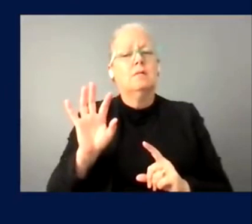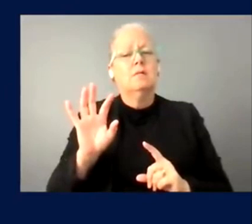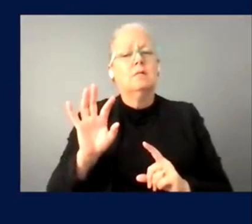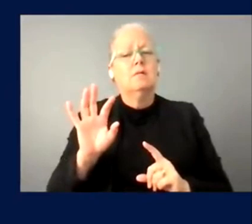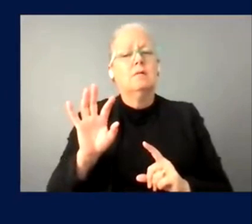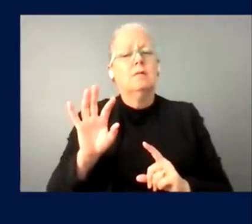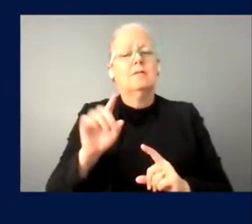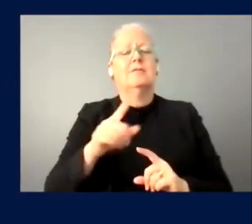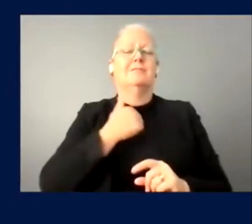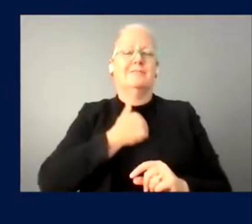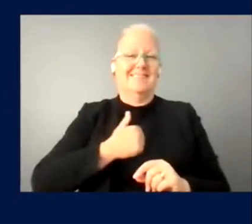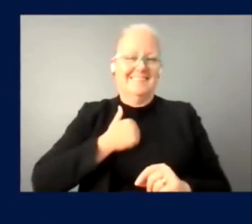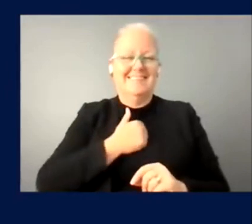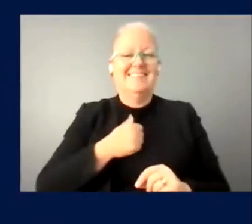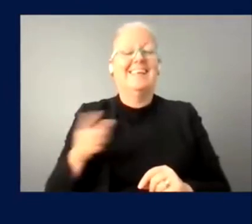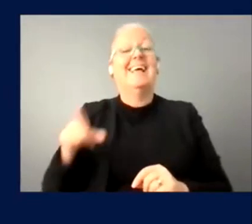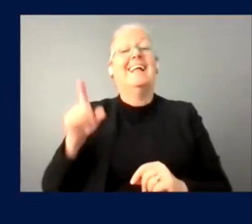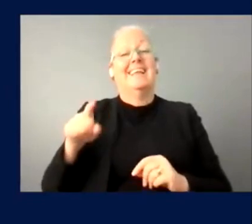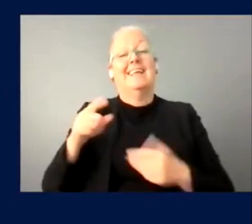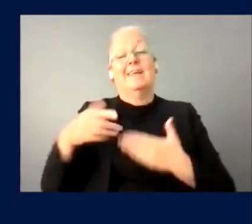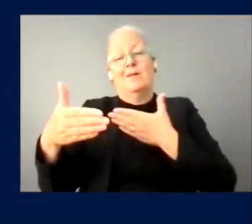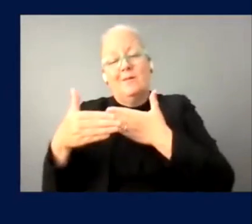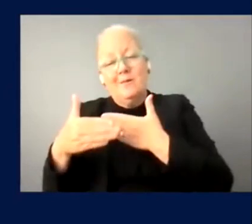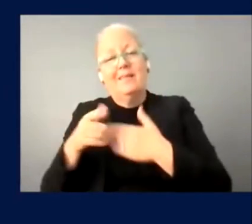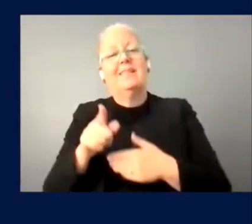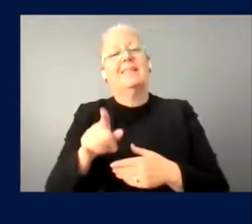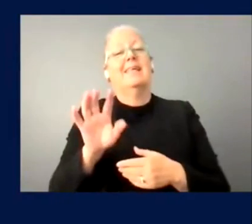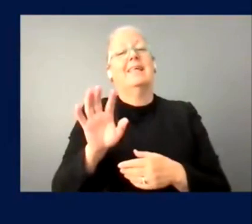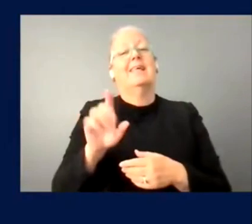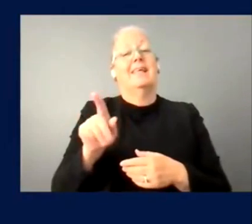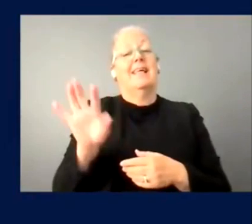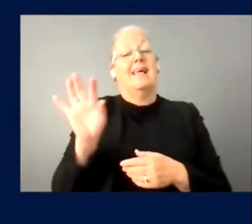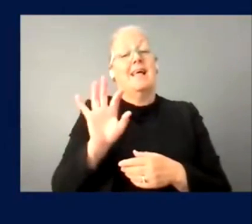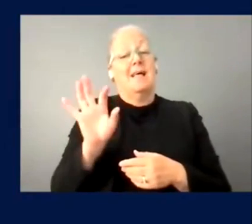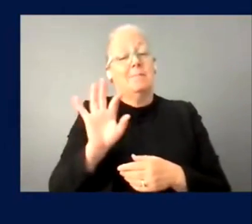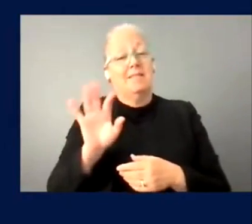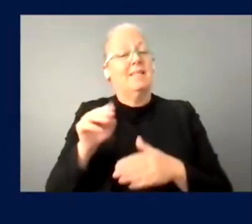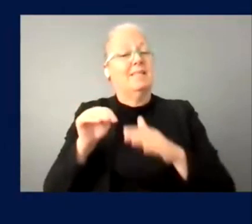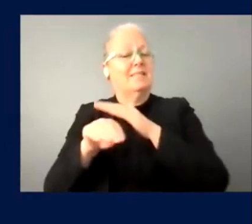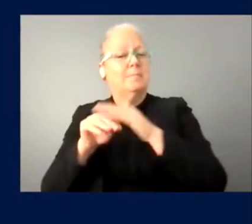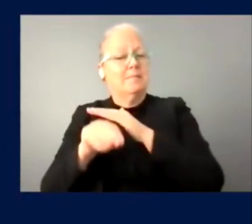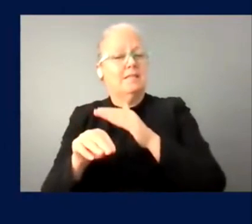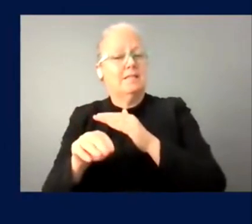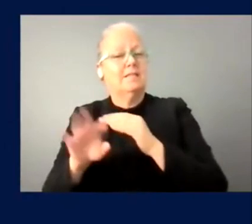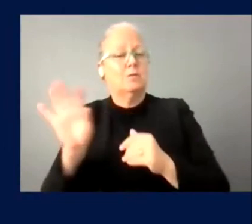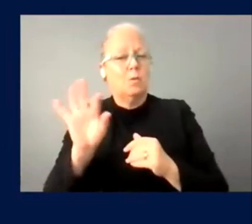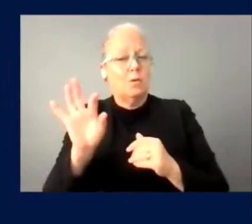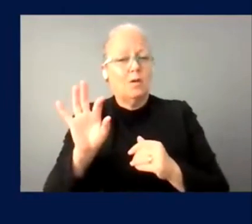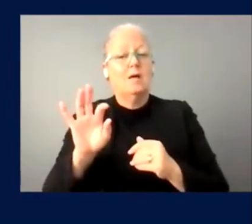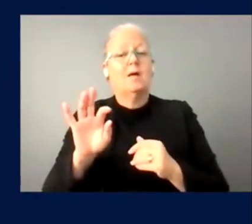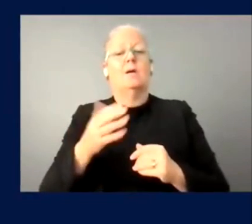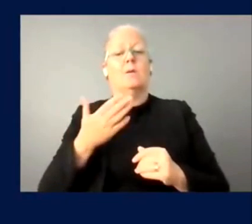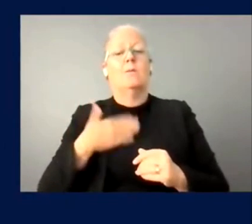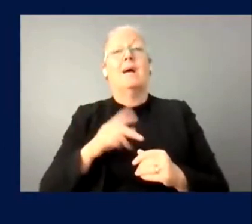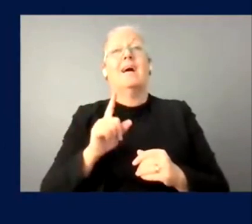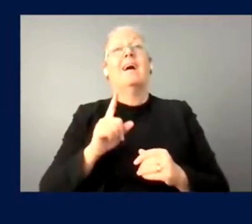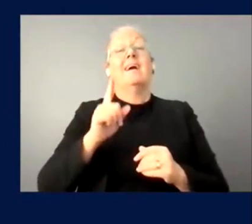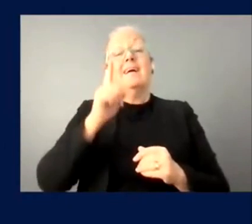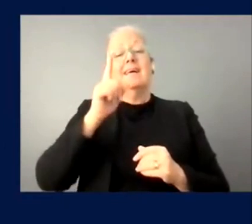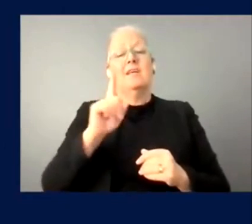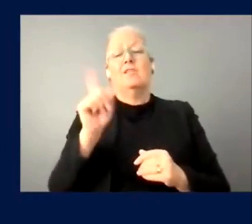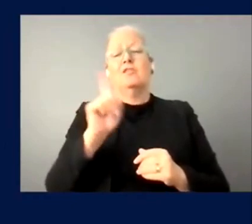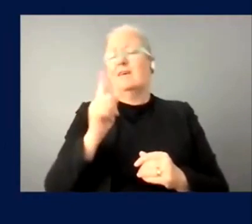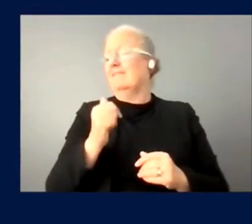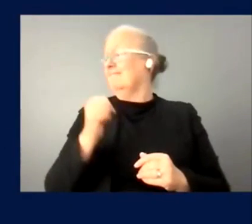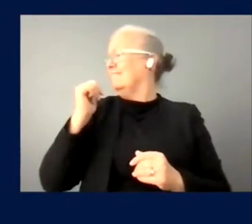needed to be closer to an accessible toilet, but they wanted to be high up because they didn't like having people behind them in the stadium. So they would have to